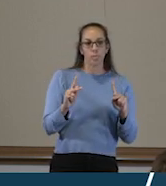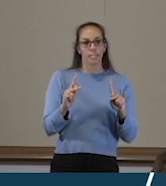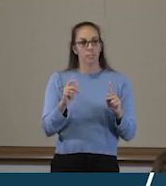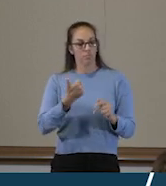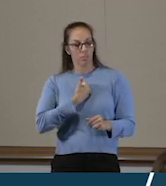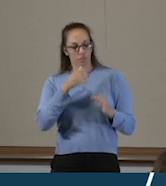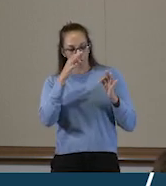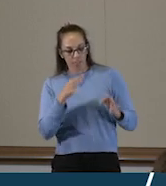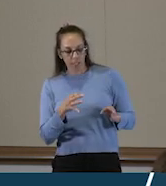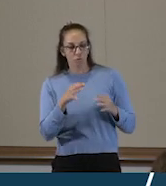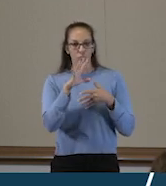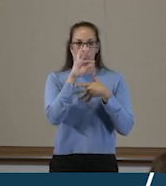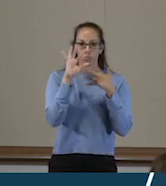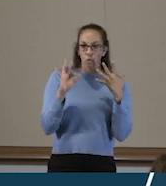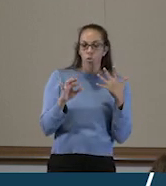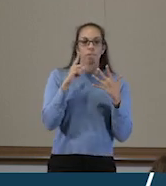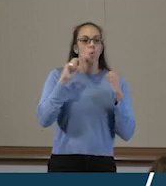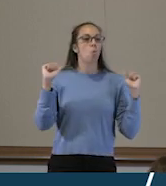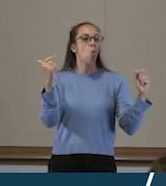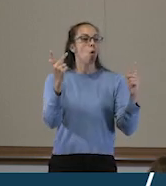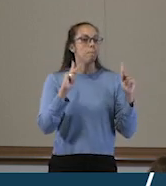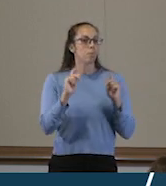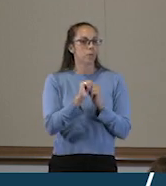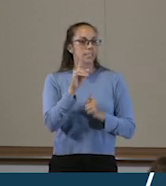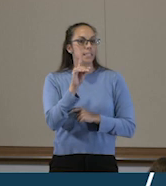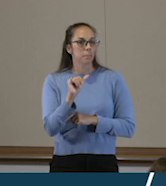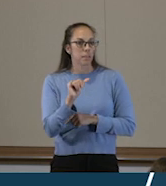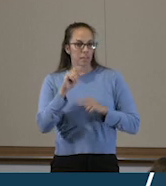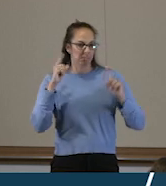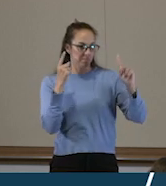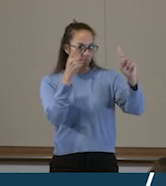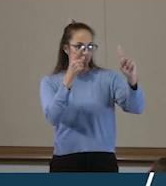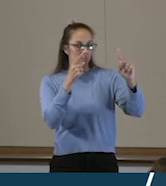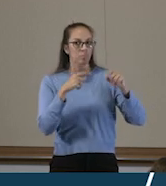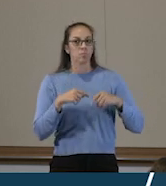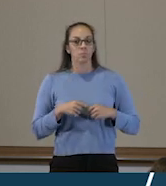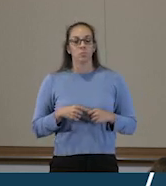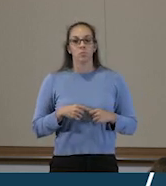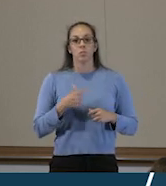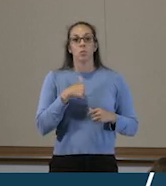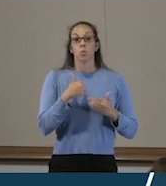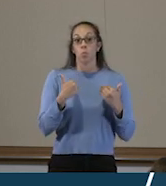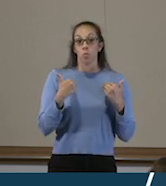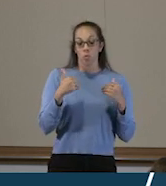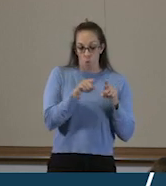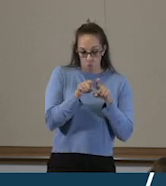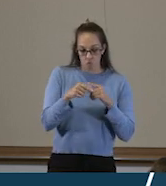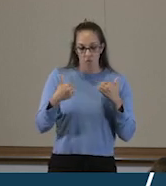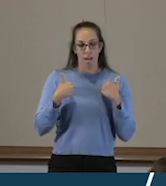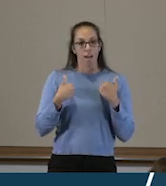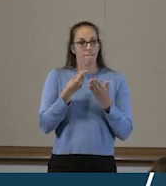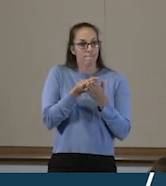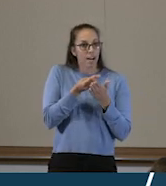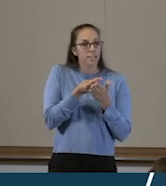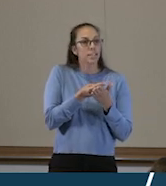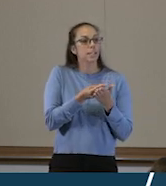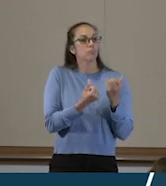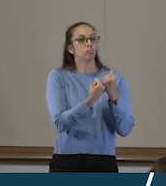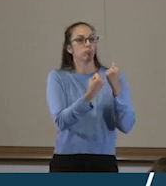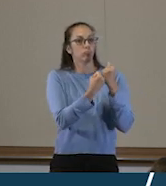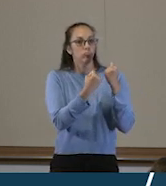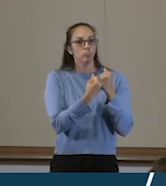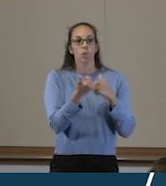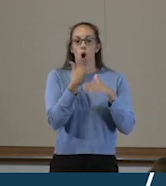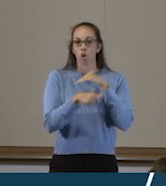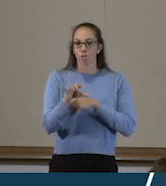and choices for all people with disabilities. We also have the funding, responsibility, and authority under 9